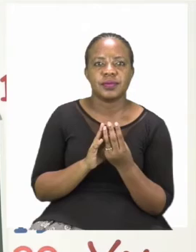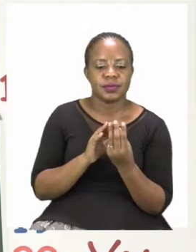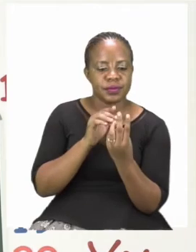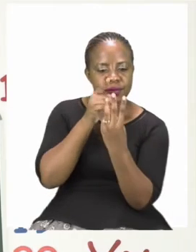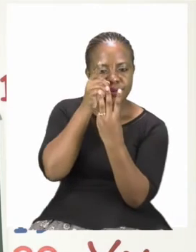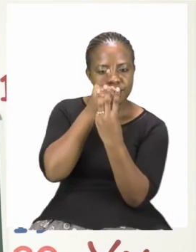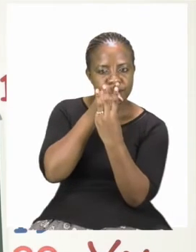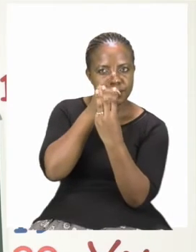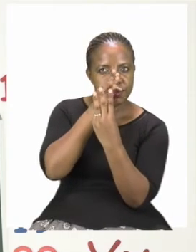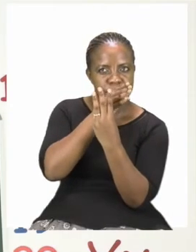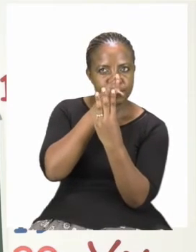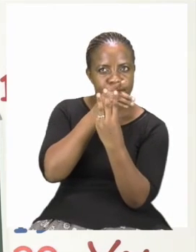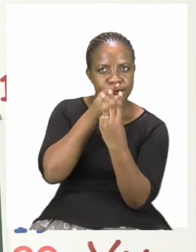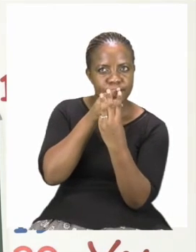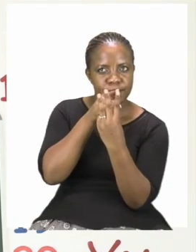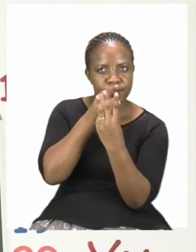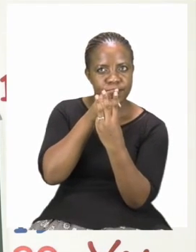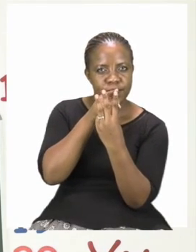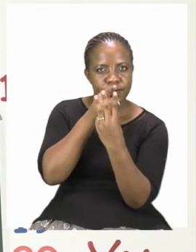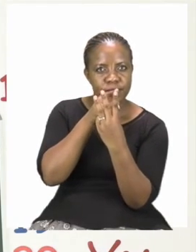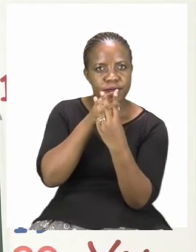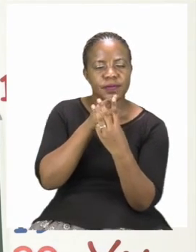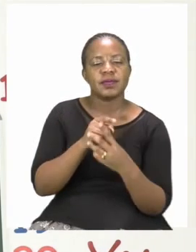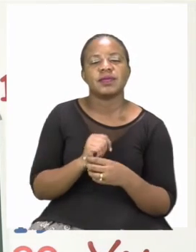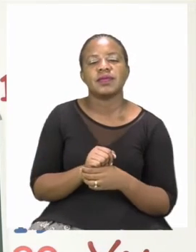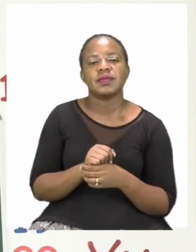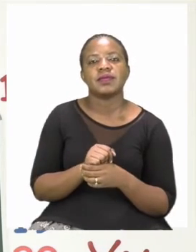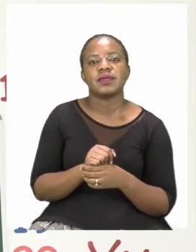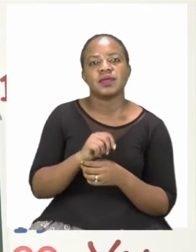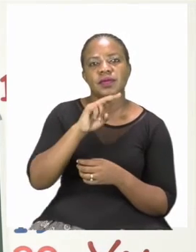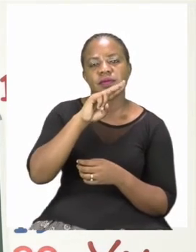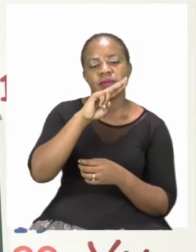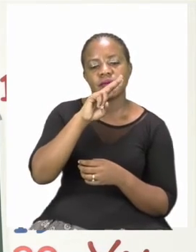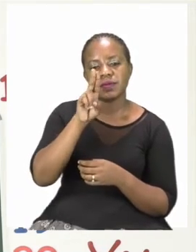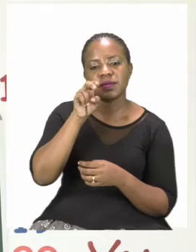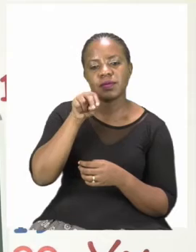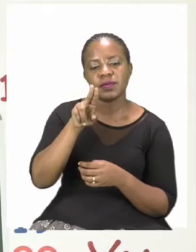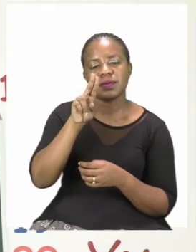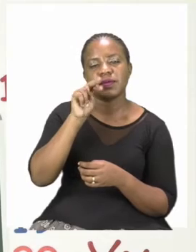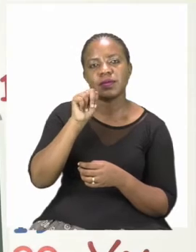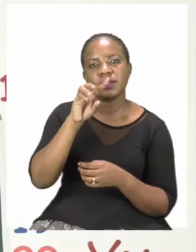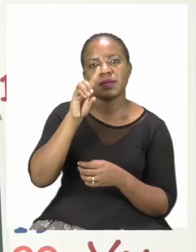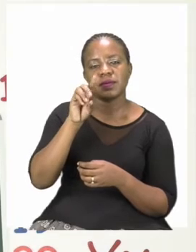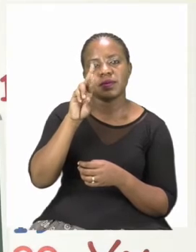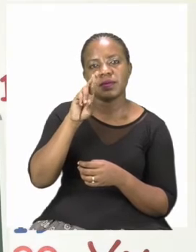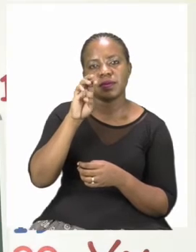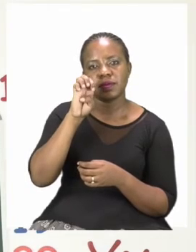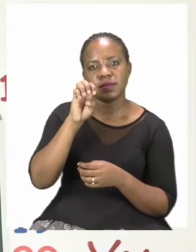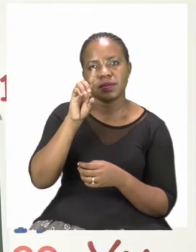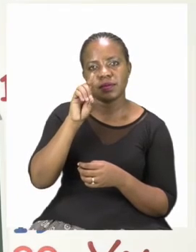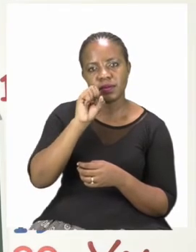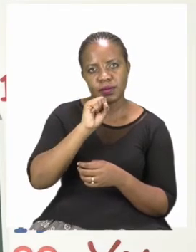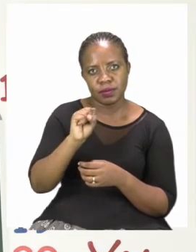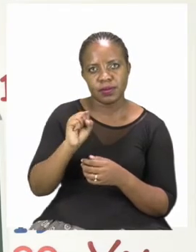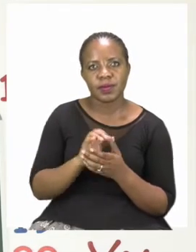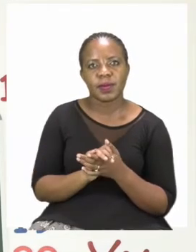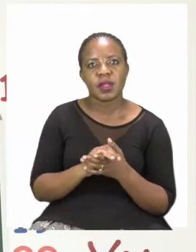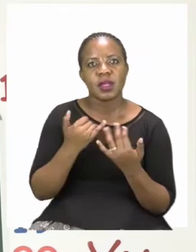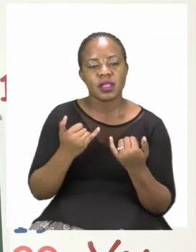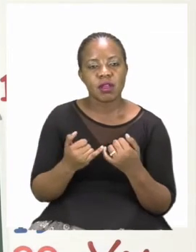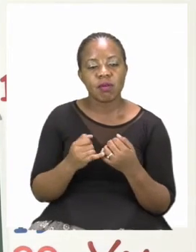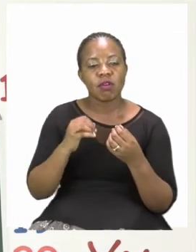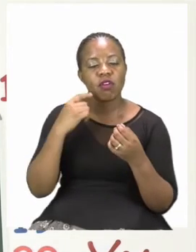break. Do you have children in the age range of 5 to 6 years and want to participate in our school booklet program? Please contact us